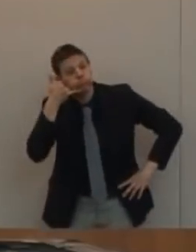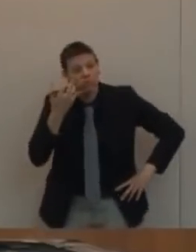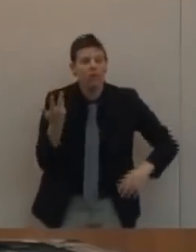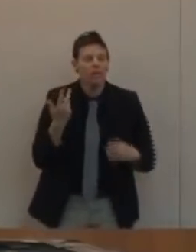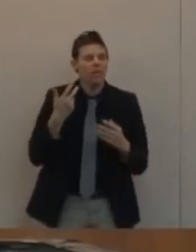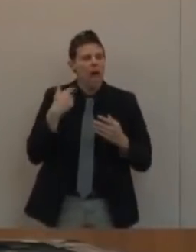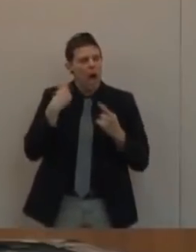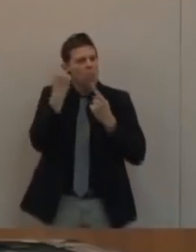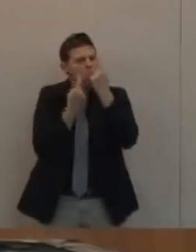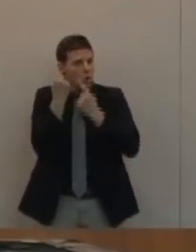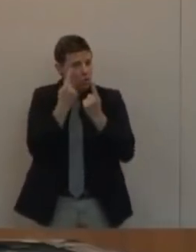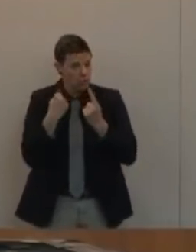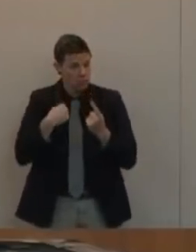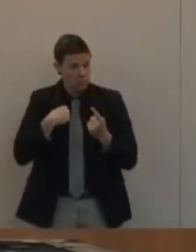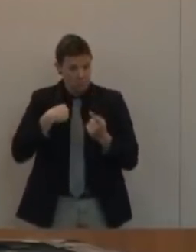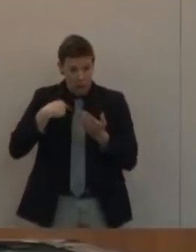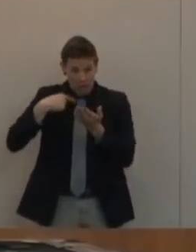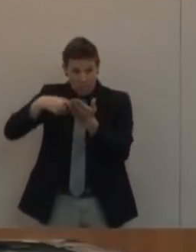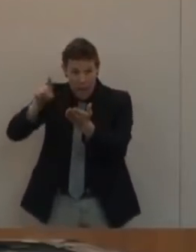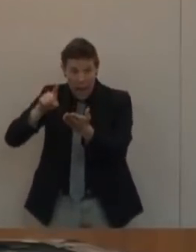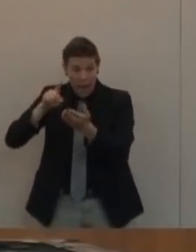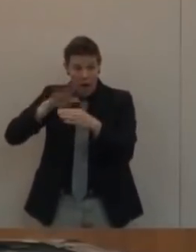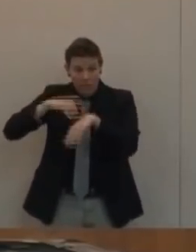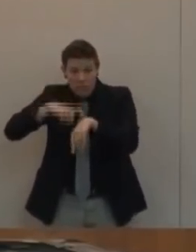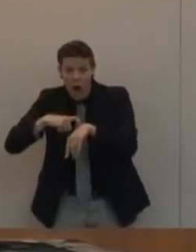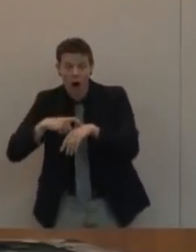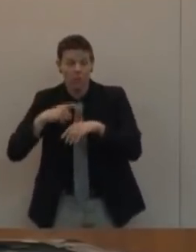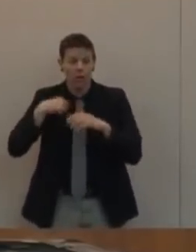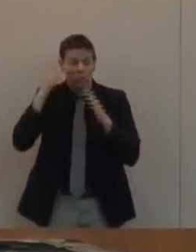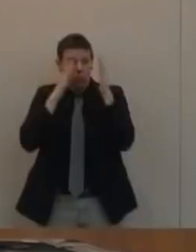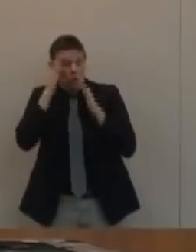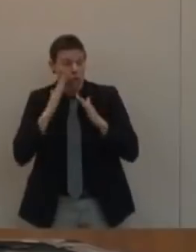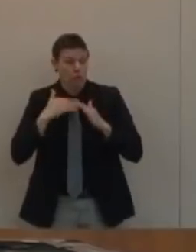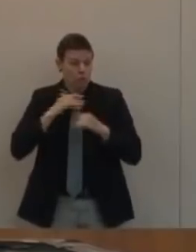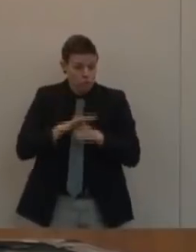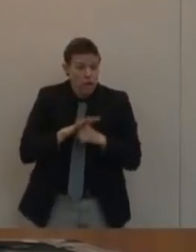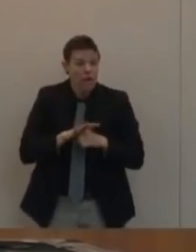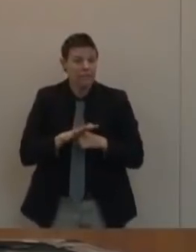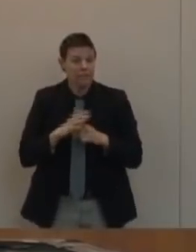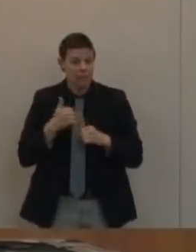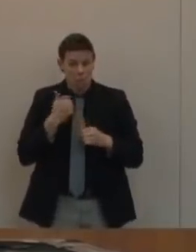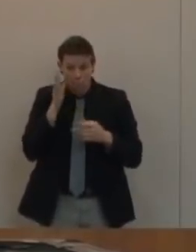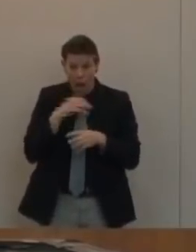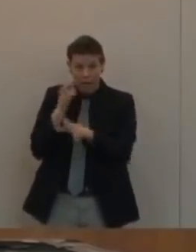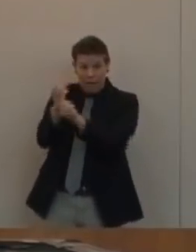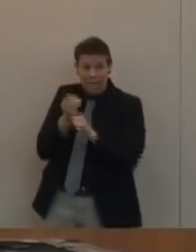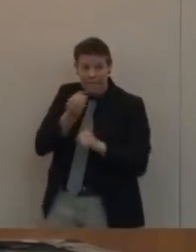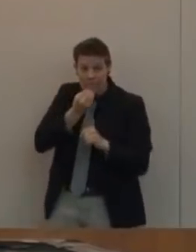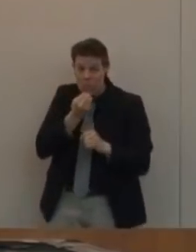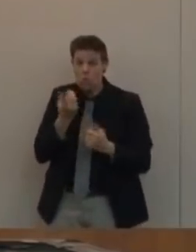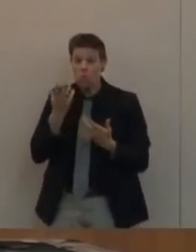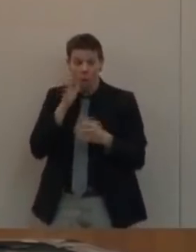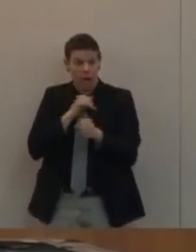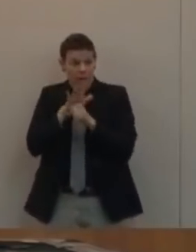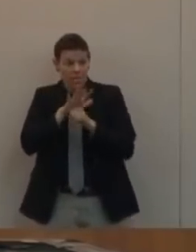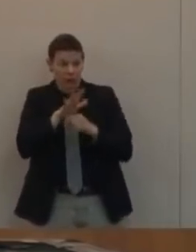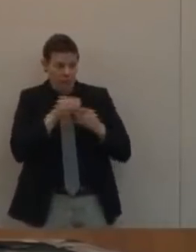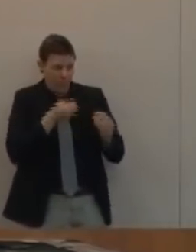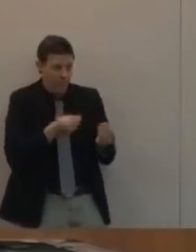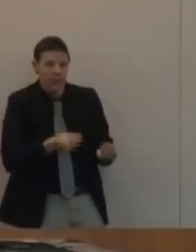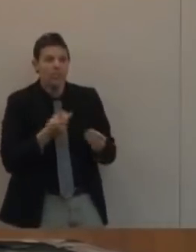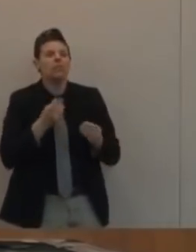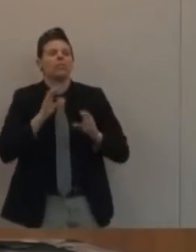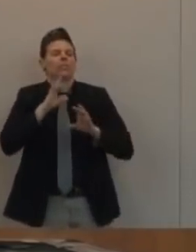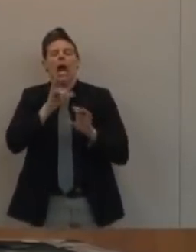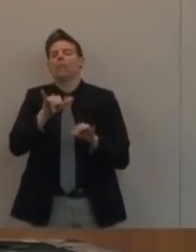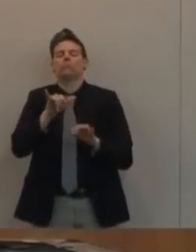make my mortgage payment, or put food on the table, or take care of my children, there's no excuses, no